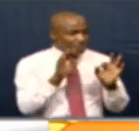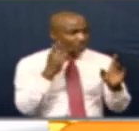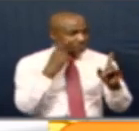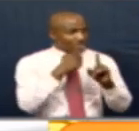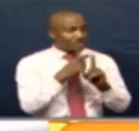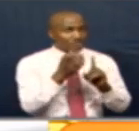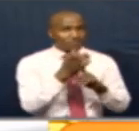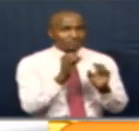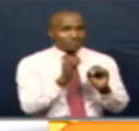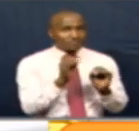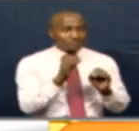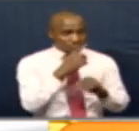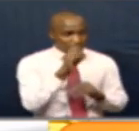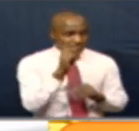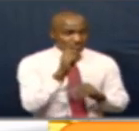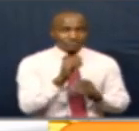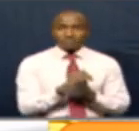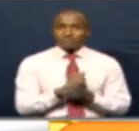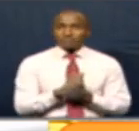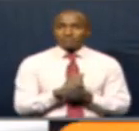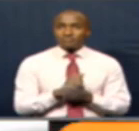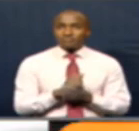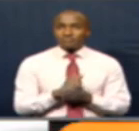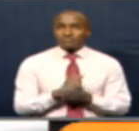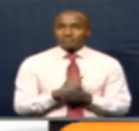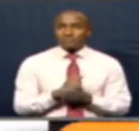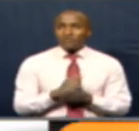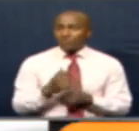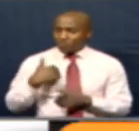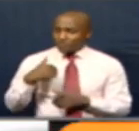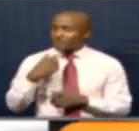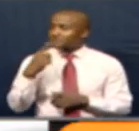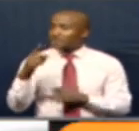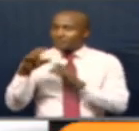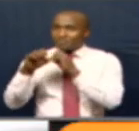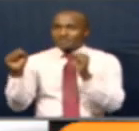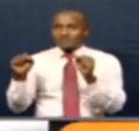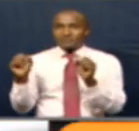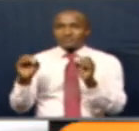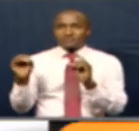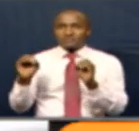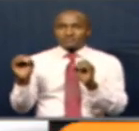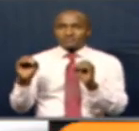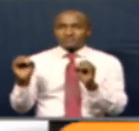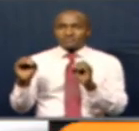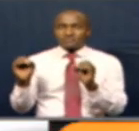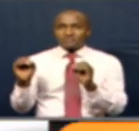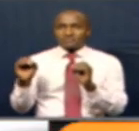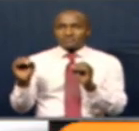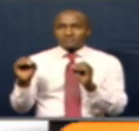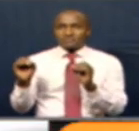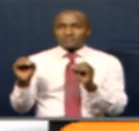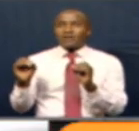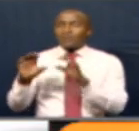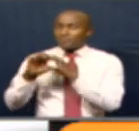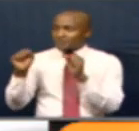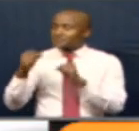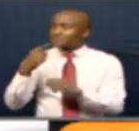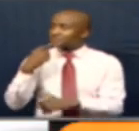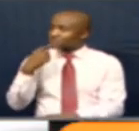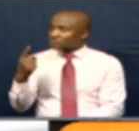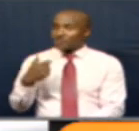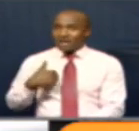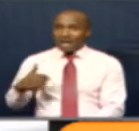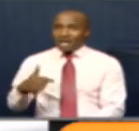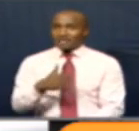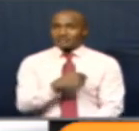correct? It's not weird. We don't tell the president. You have said that you're willing to do this. The president tells. He told you.